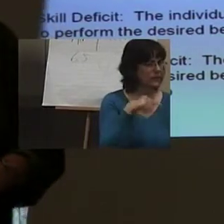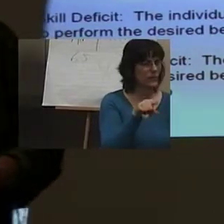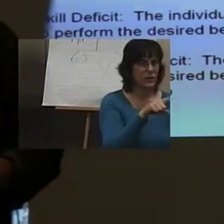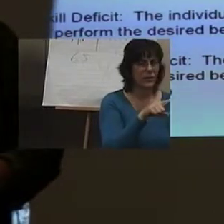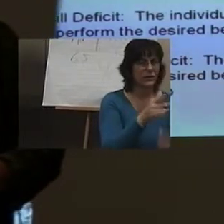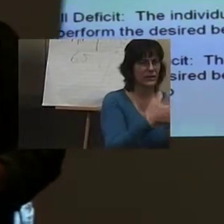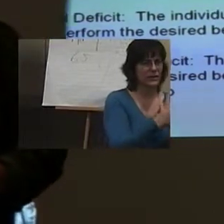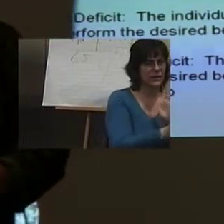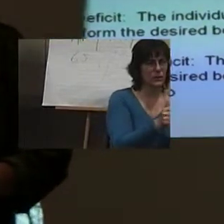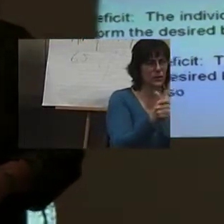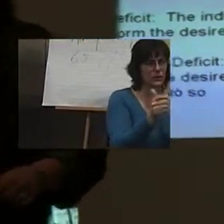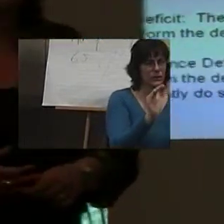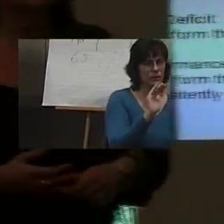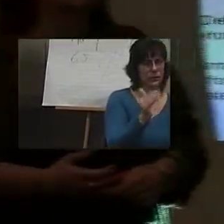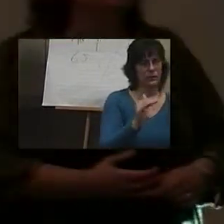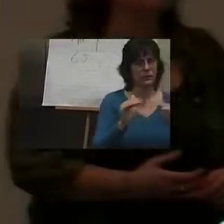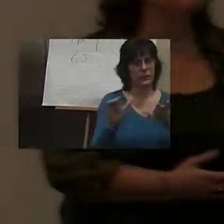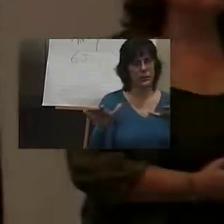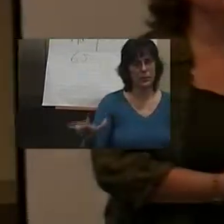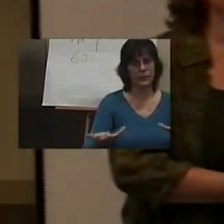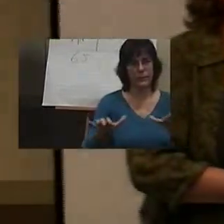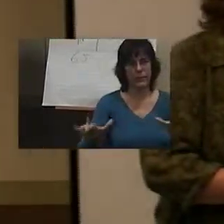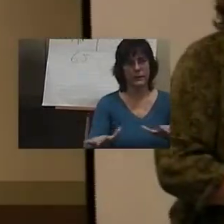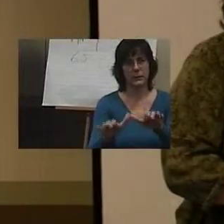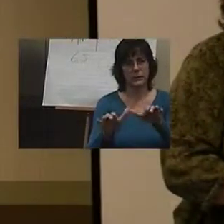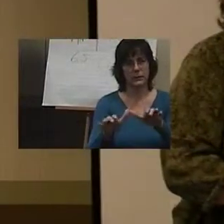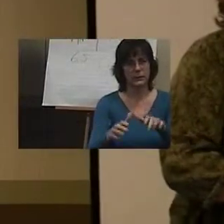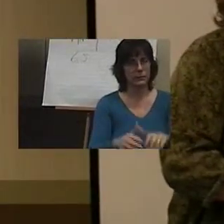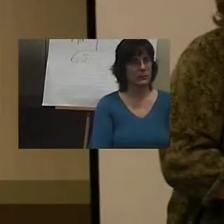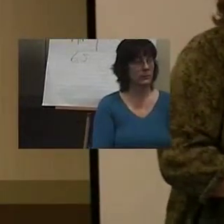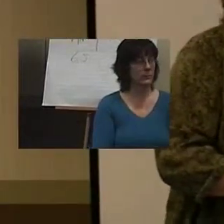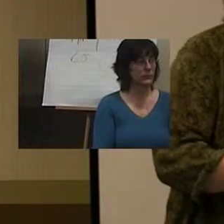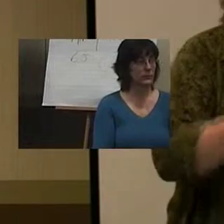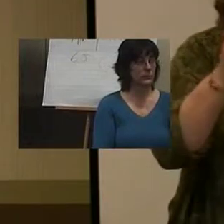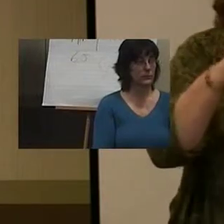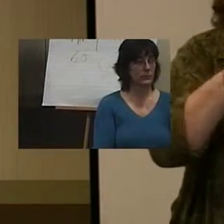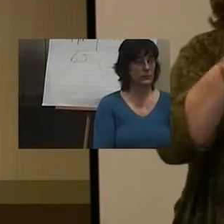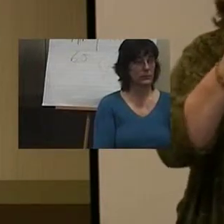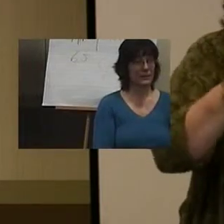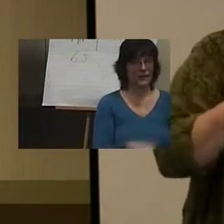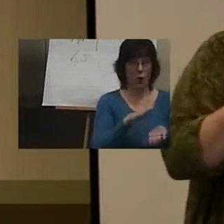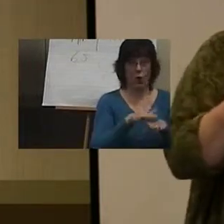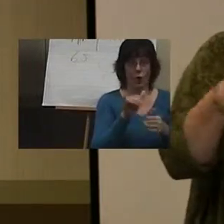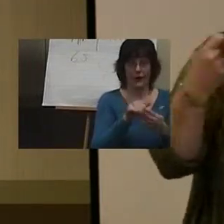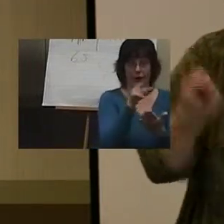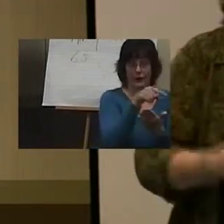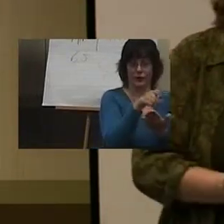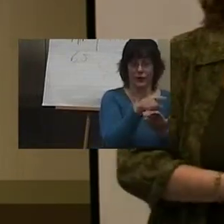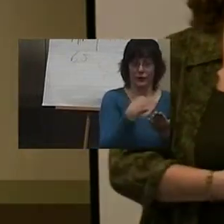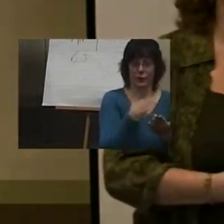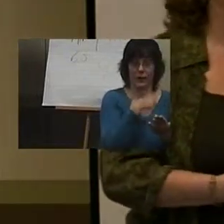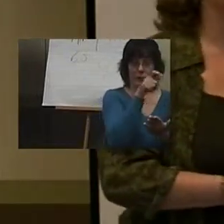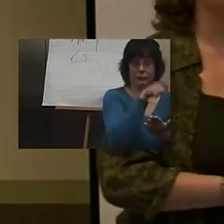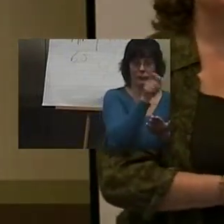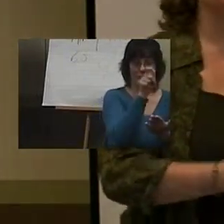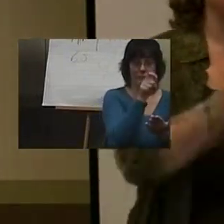Skill versus performance. What does that mean? Any thoughts? Because it's on that checklist. We have to check it